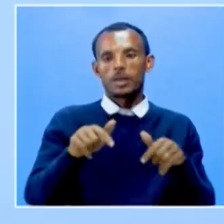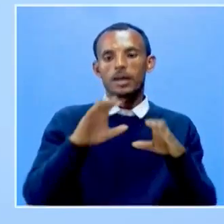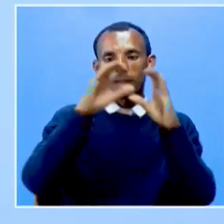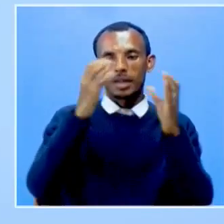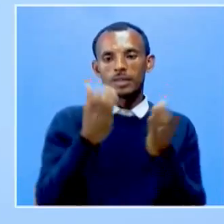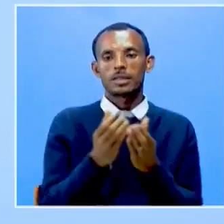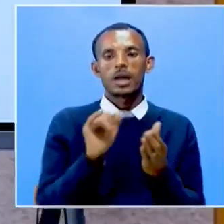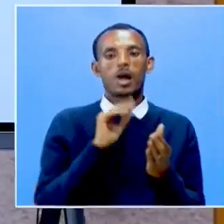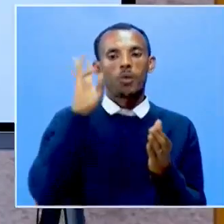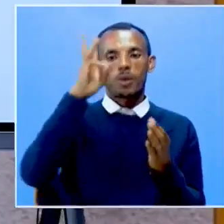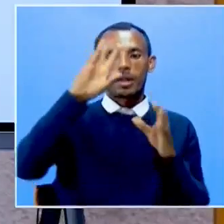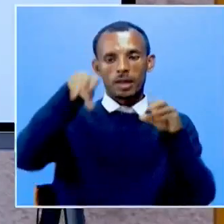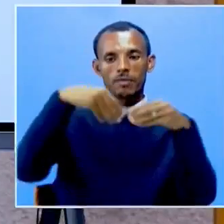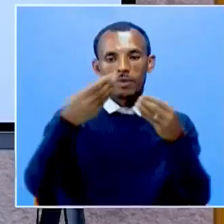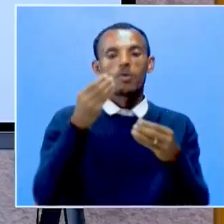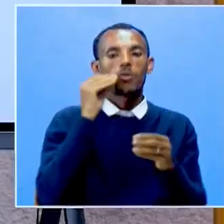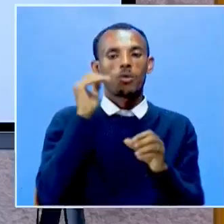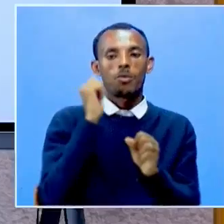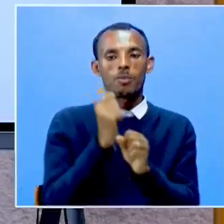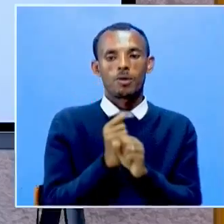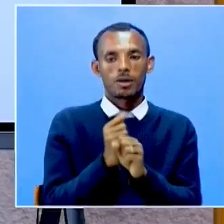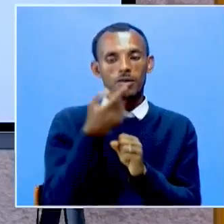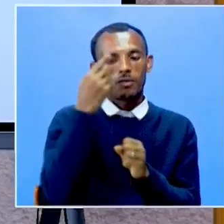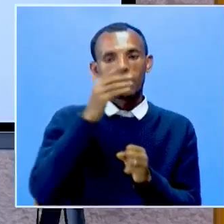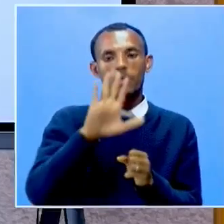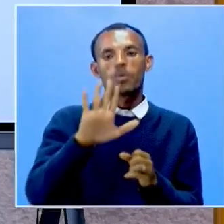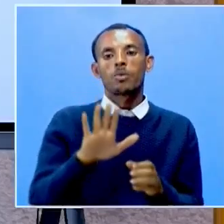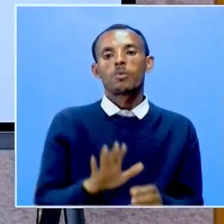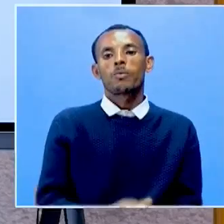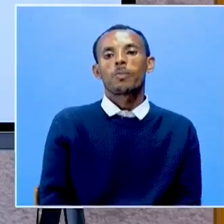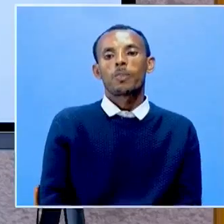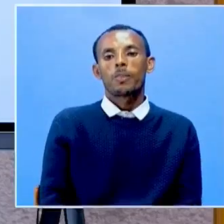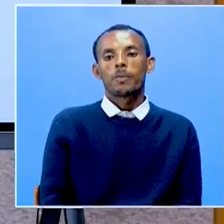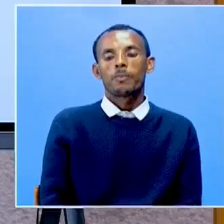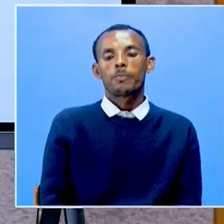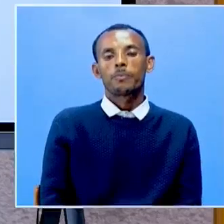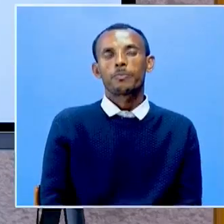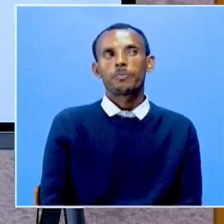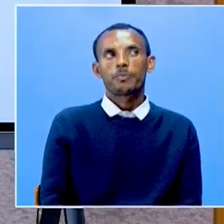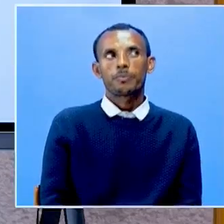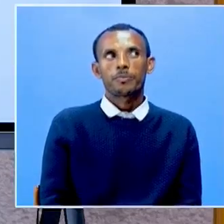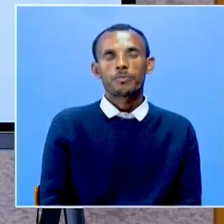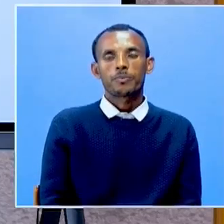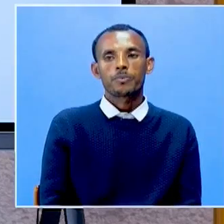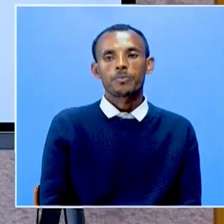lesson. I will give you exercise for you to try it at home.